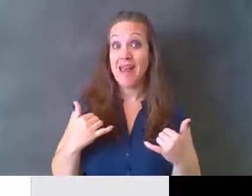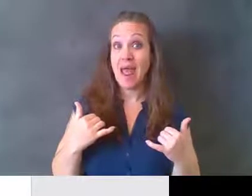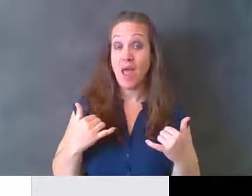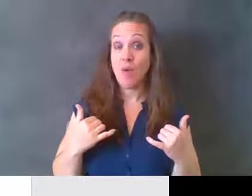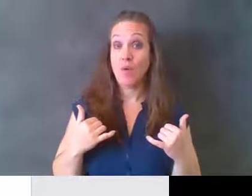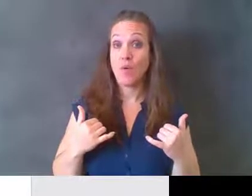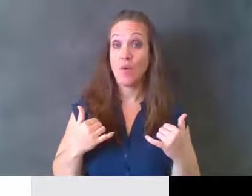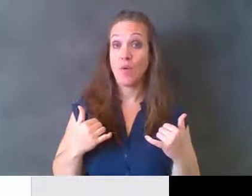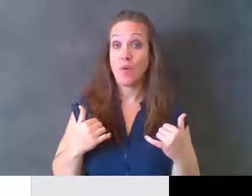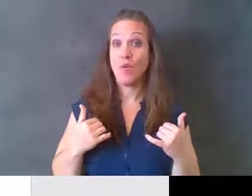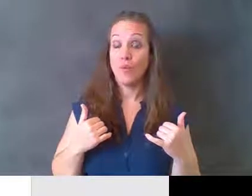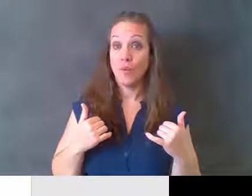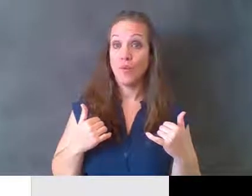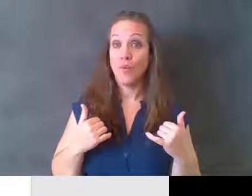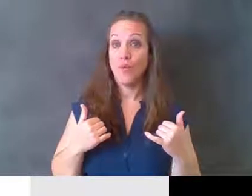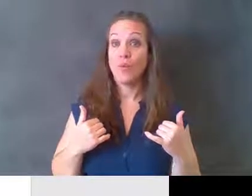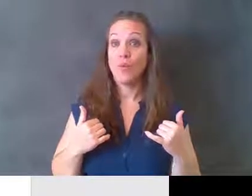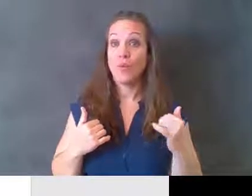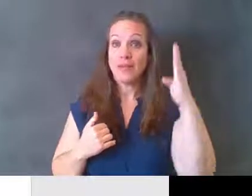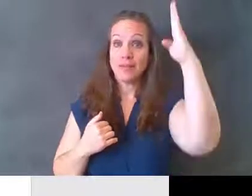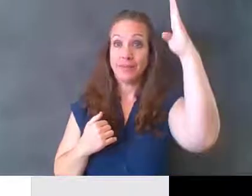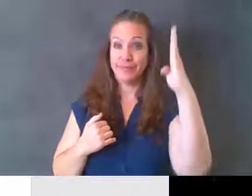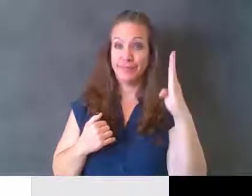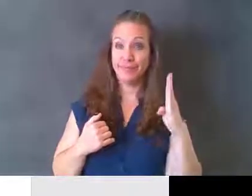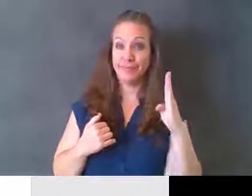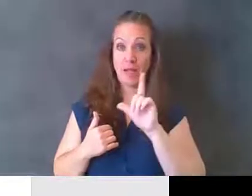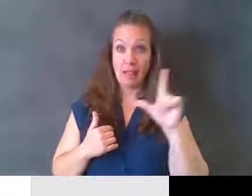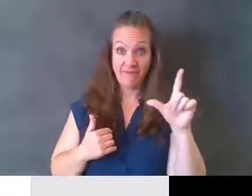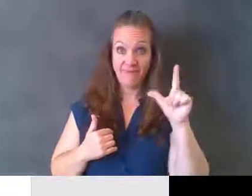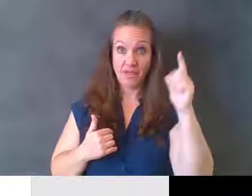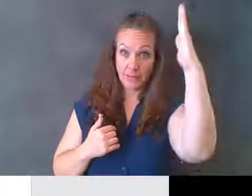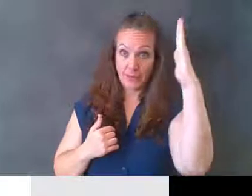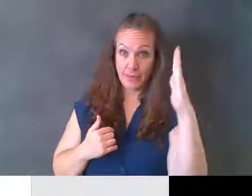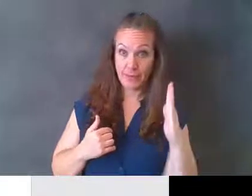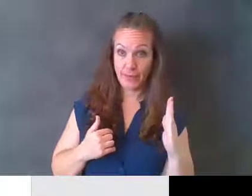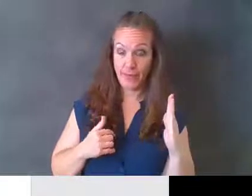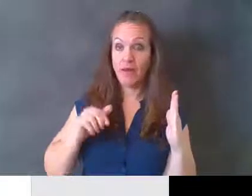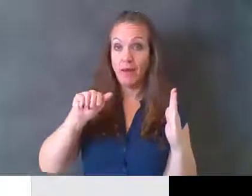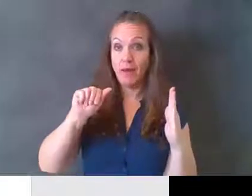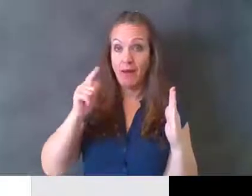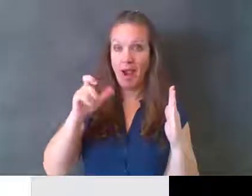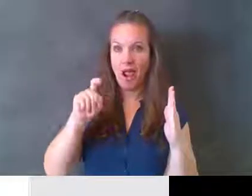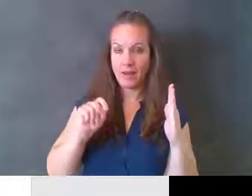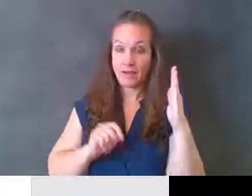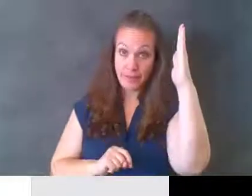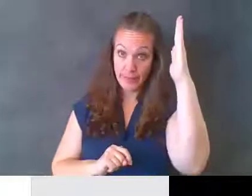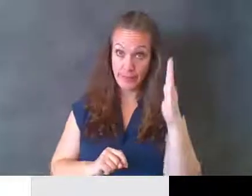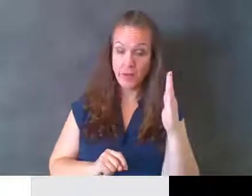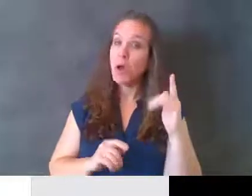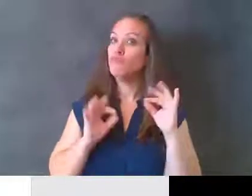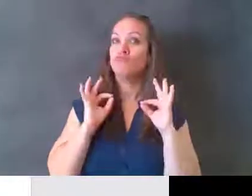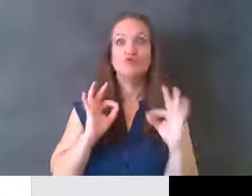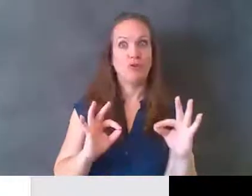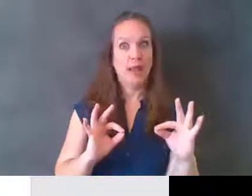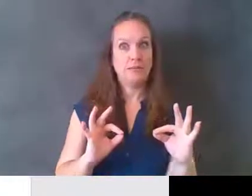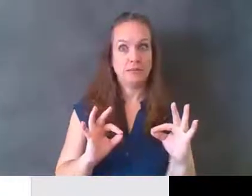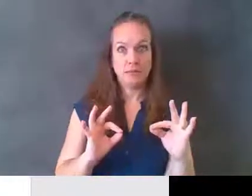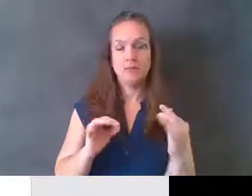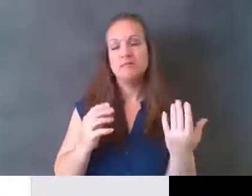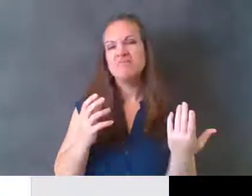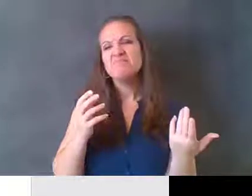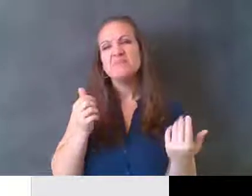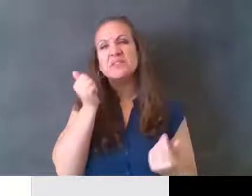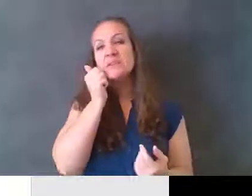is, or this section of my document is align left. Left alignment is great. I'm going to stick with that. That's pretty standard for